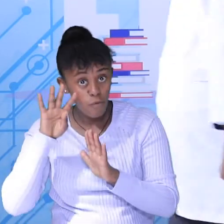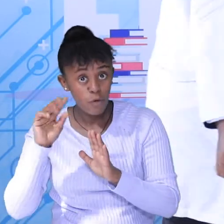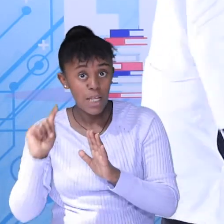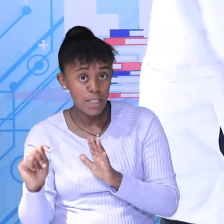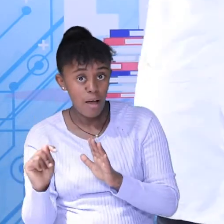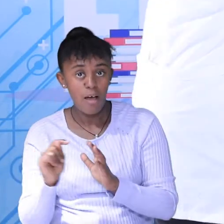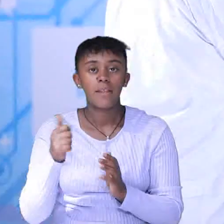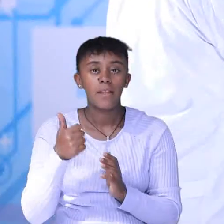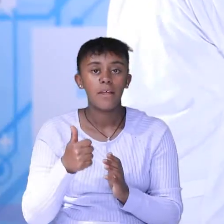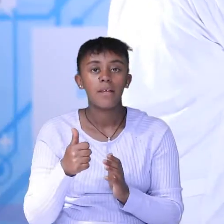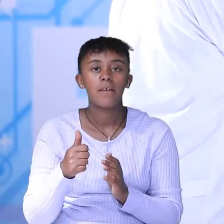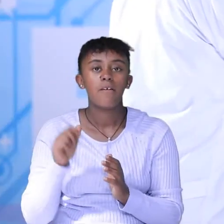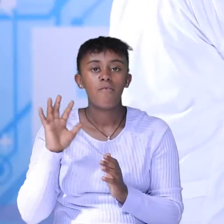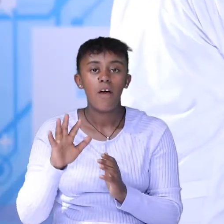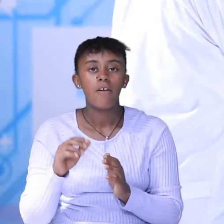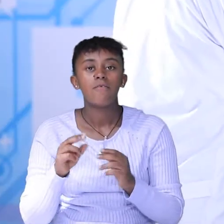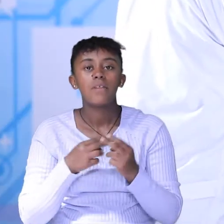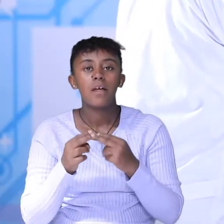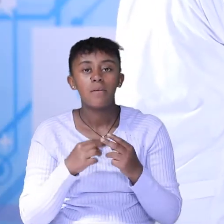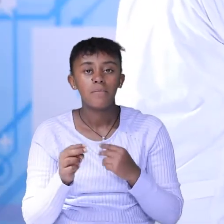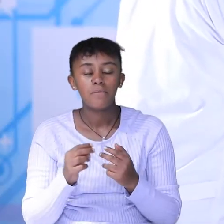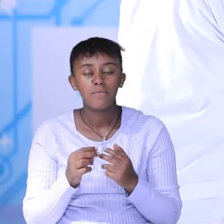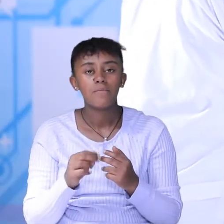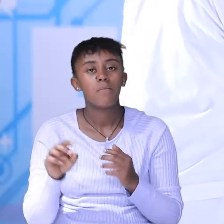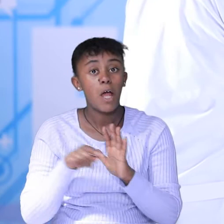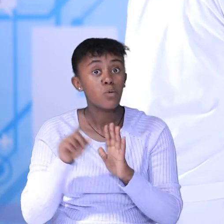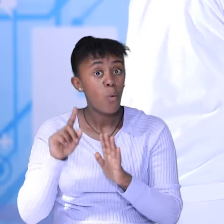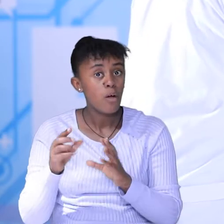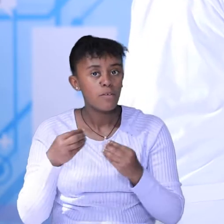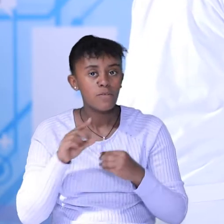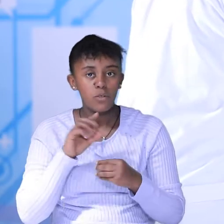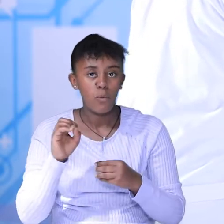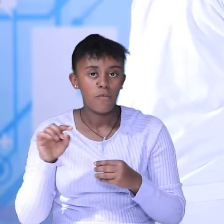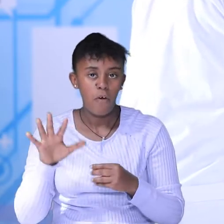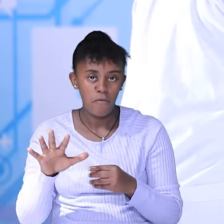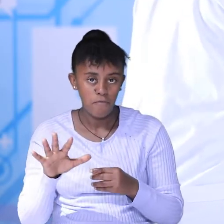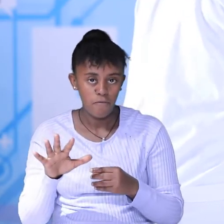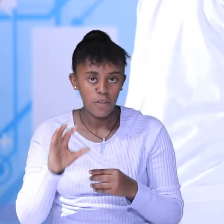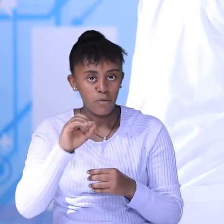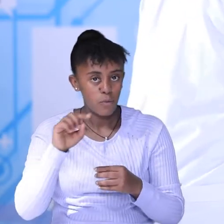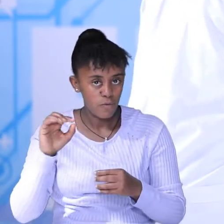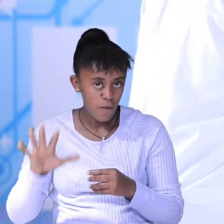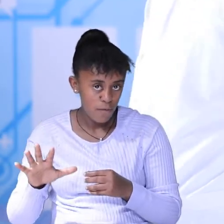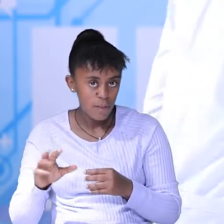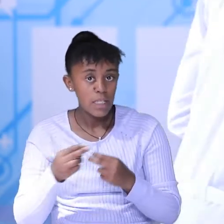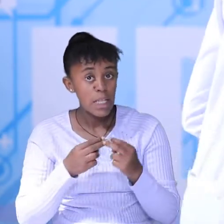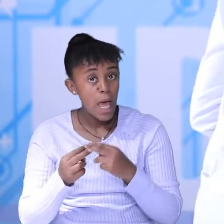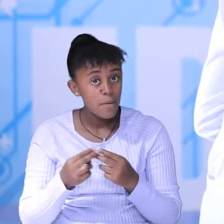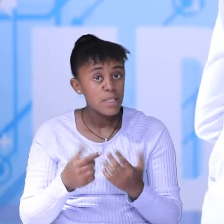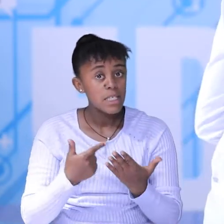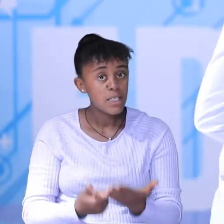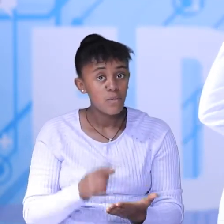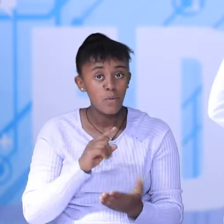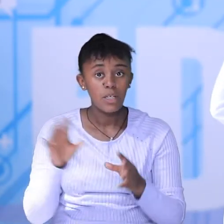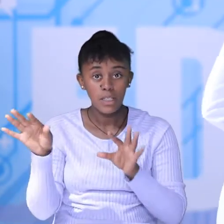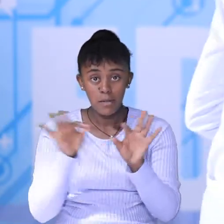Tesla. Okay? 5 times 10 to the power of minus 1 gives us 0.5. 0.5 times this one